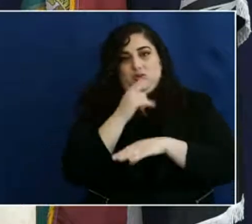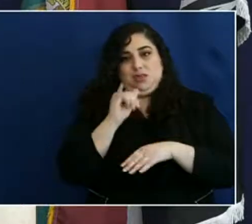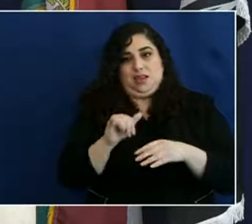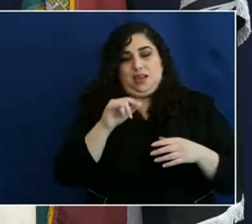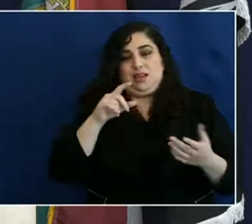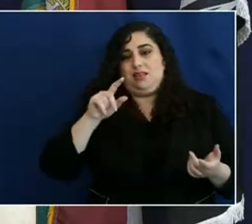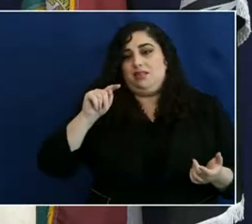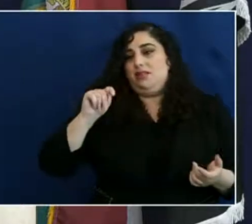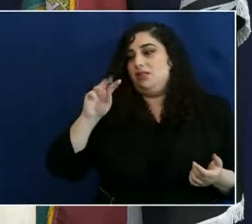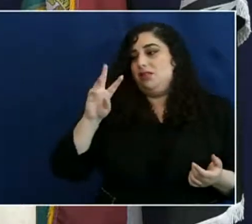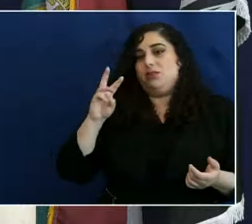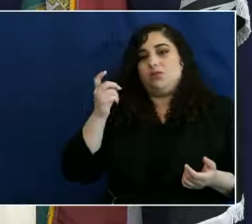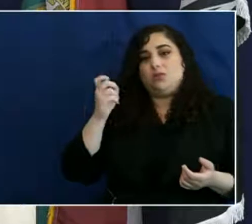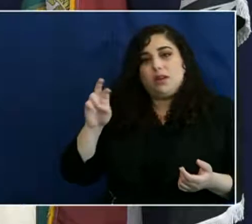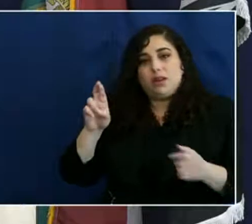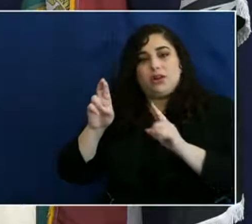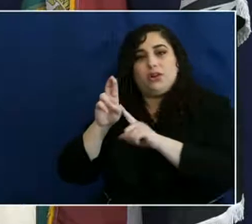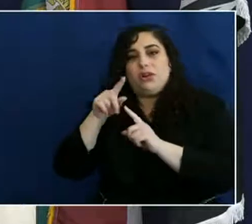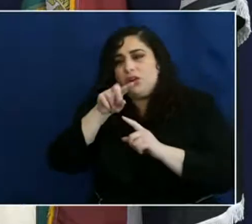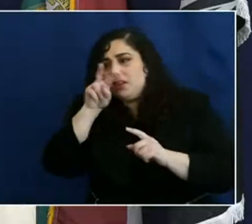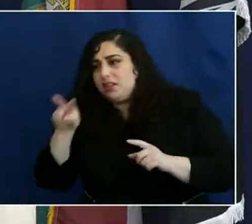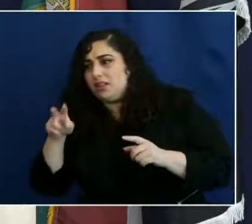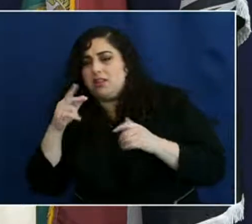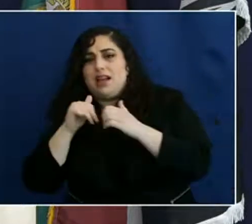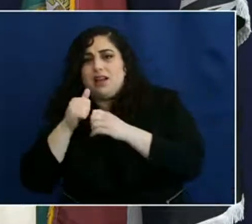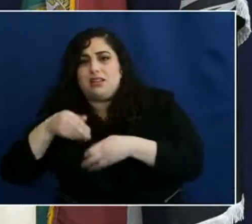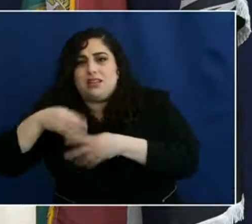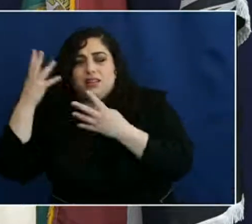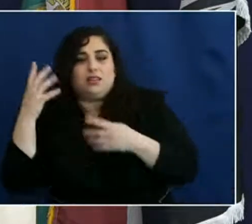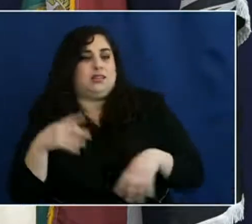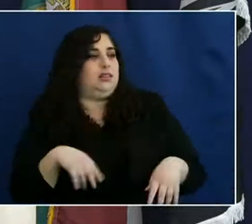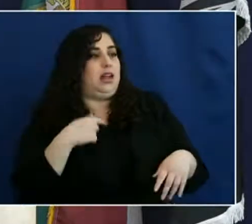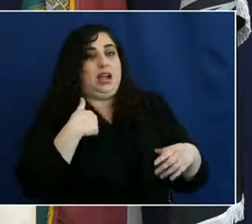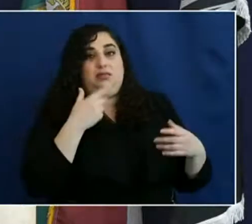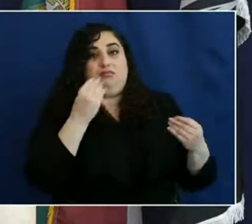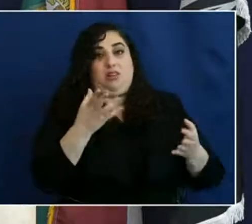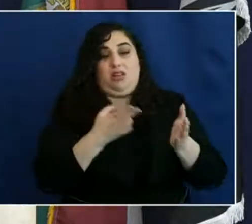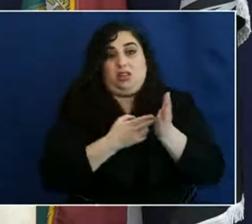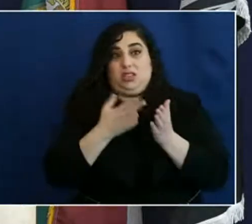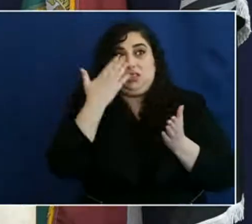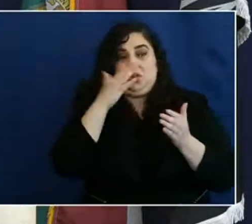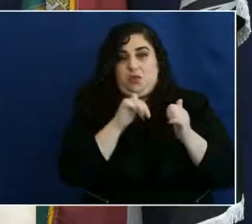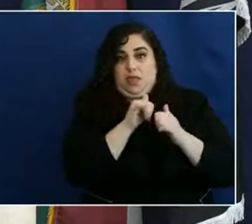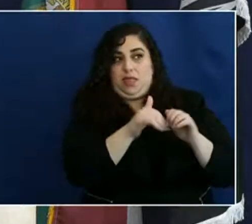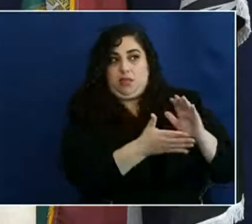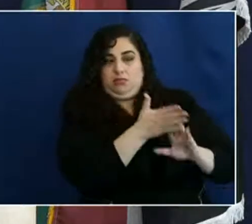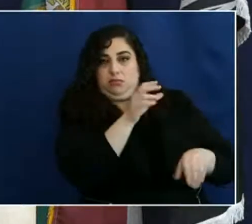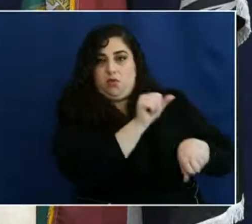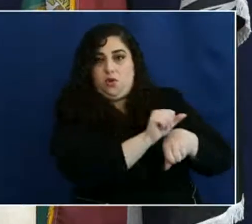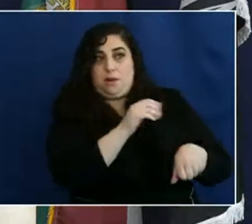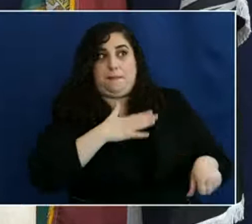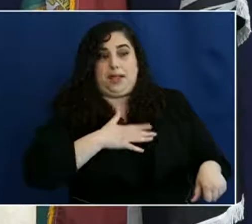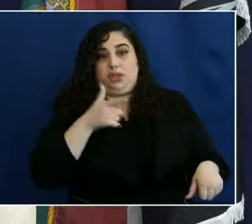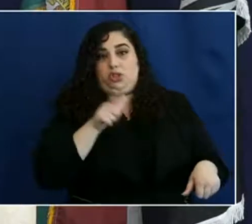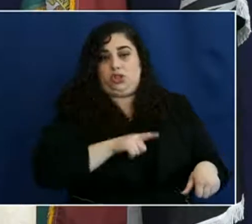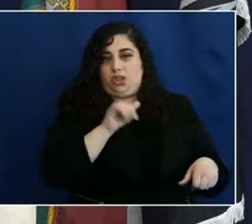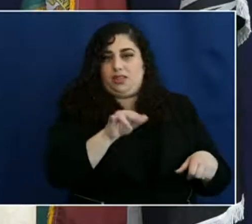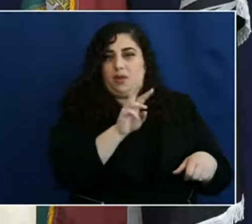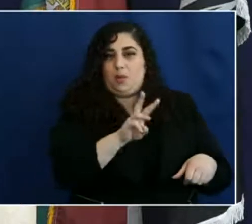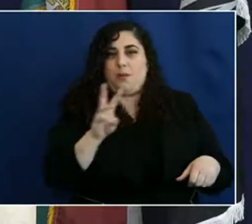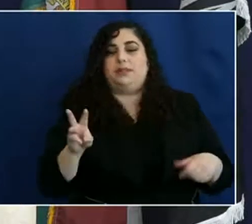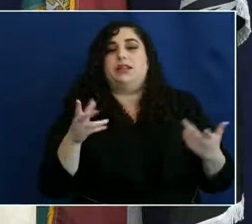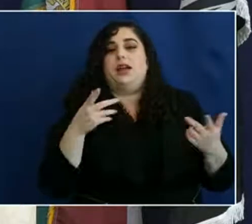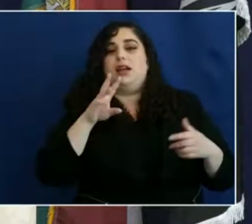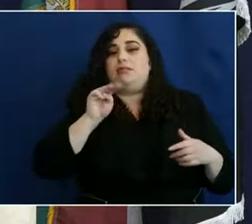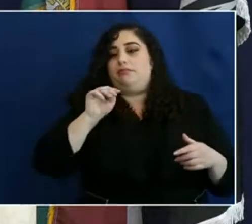resource to a lot of folks and very valuable. So happy to look into it. But again, if the technology change was at MyTurn at the state level, we would